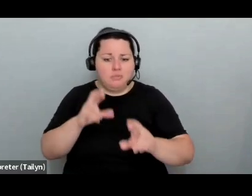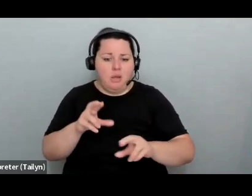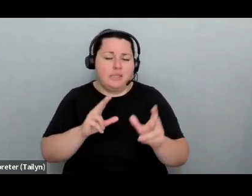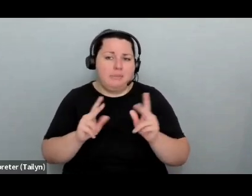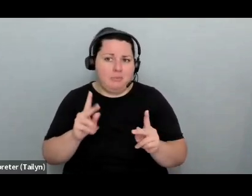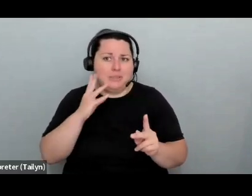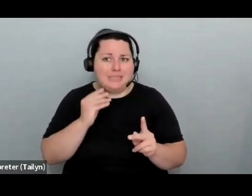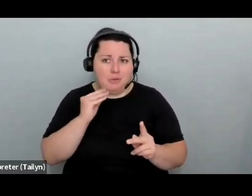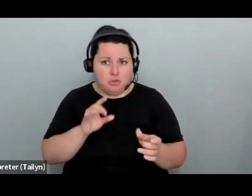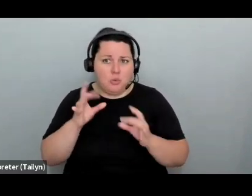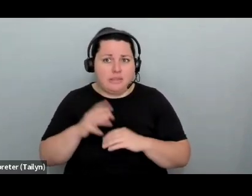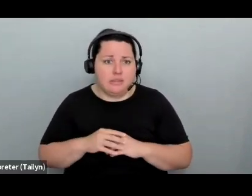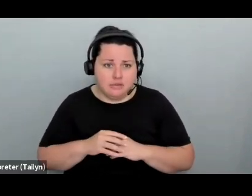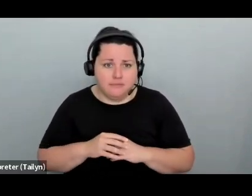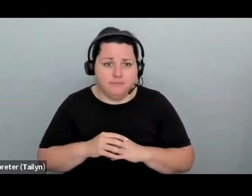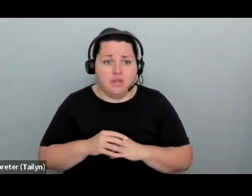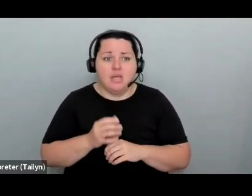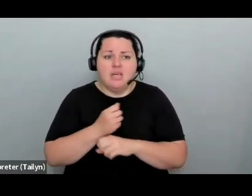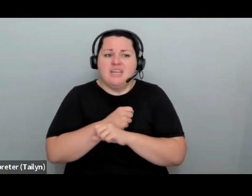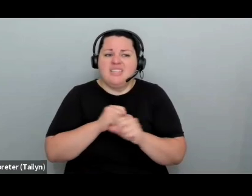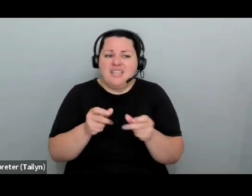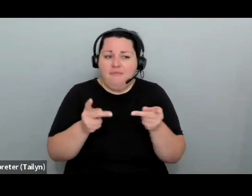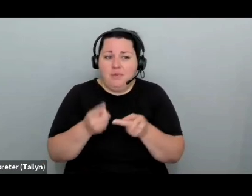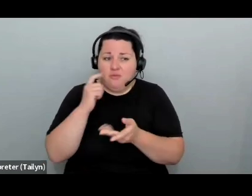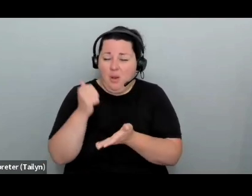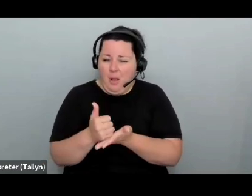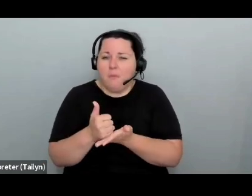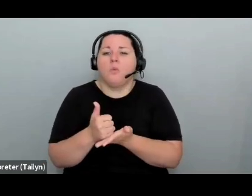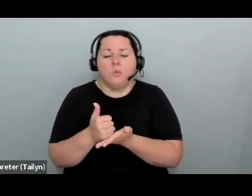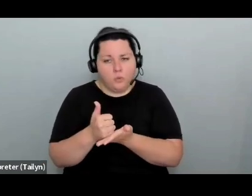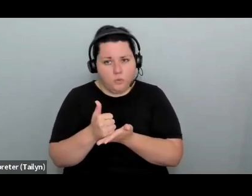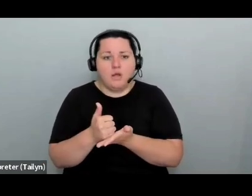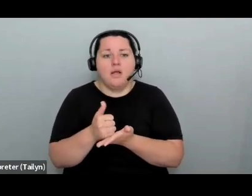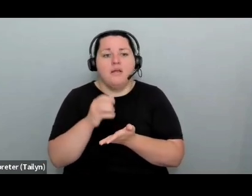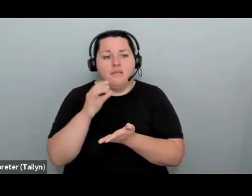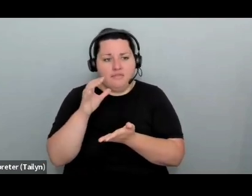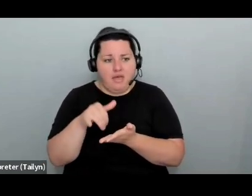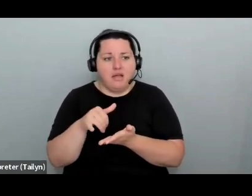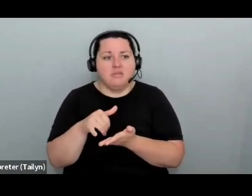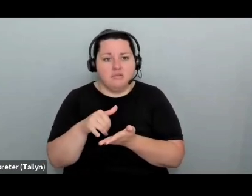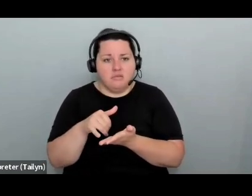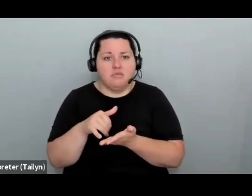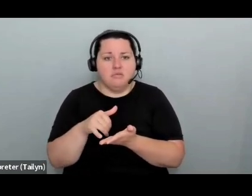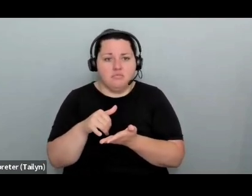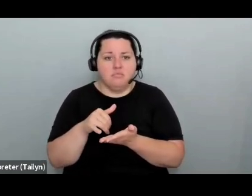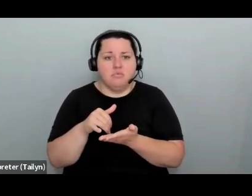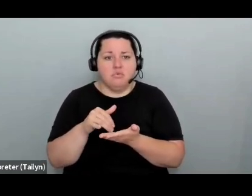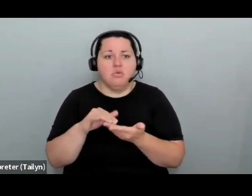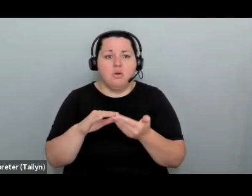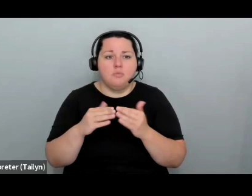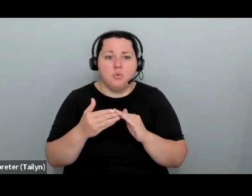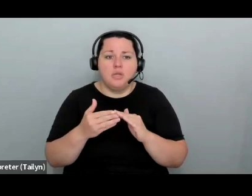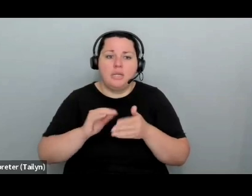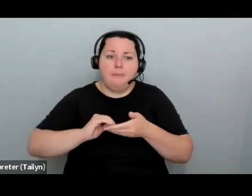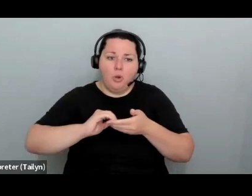crisis. A safe place for help. I think that safe place for help oftentimes can be community partnerships within the